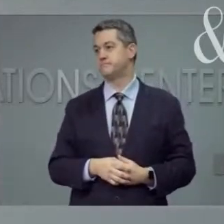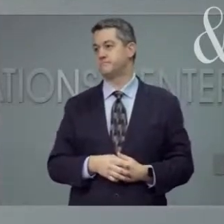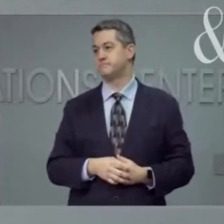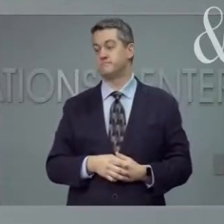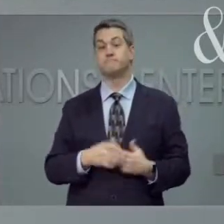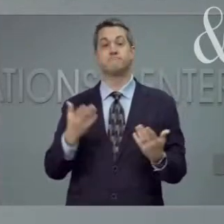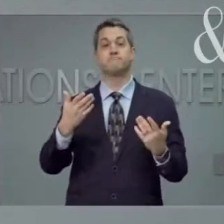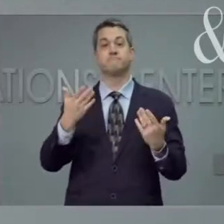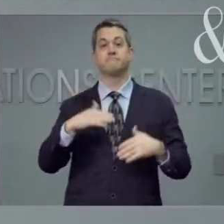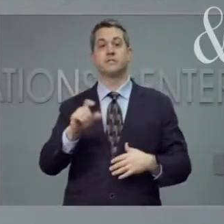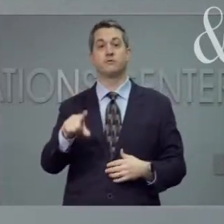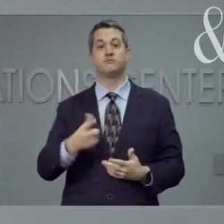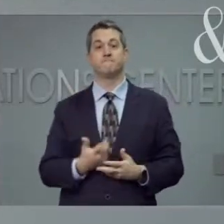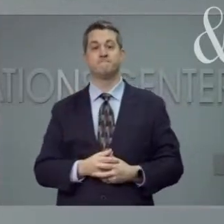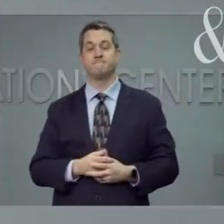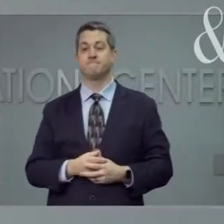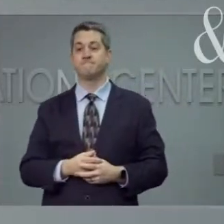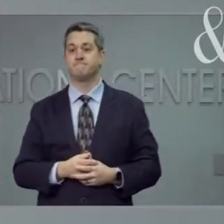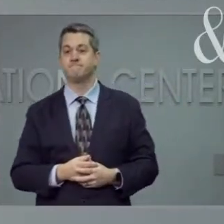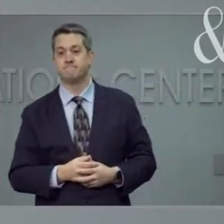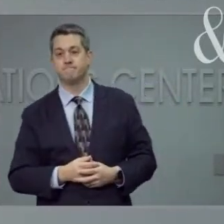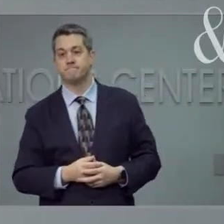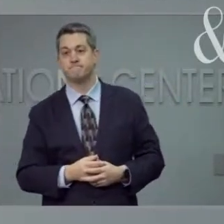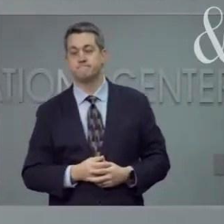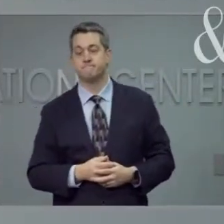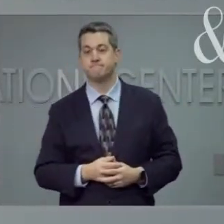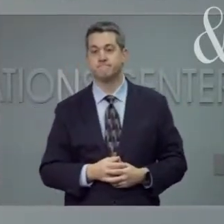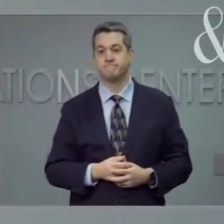Thank you. Next question, please.